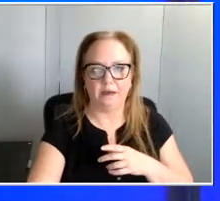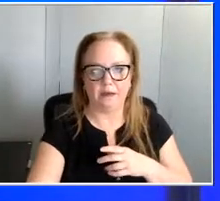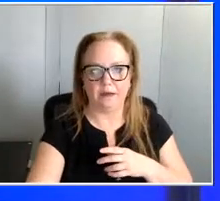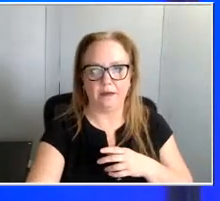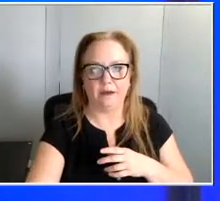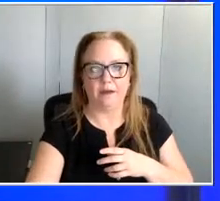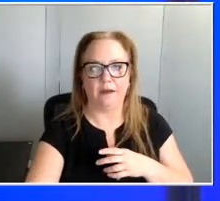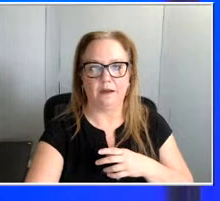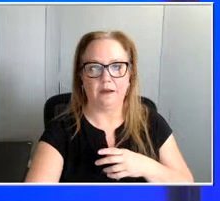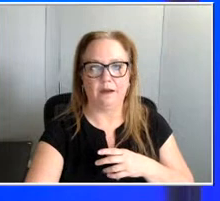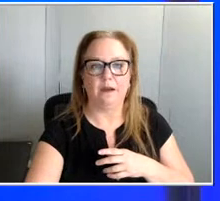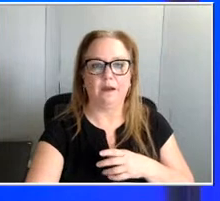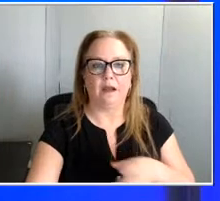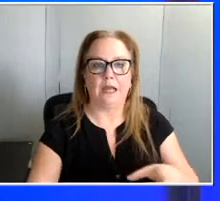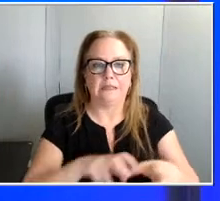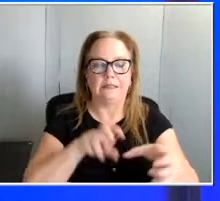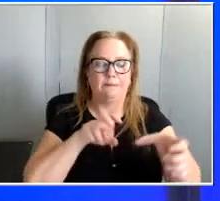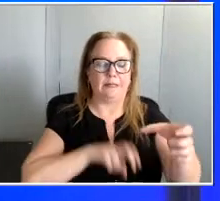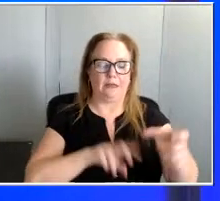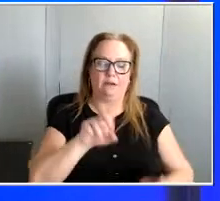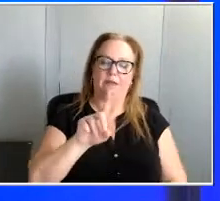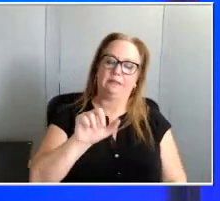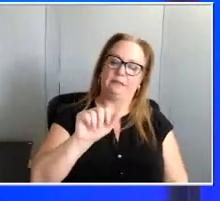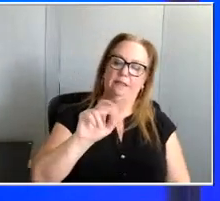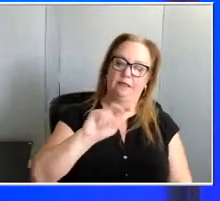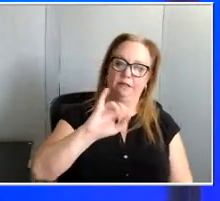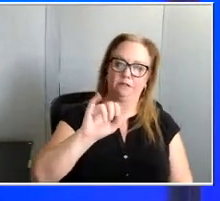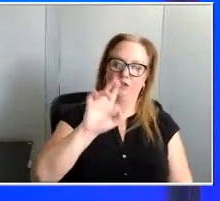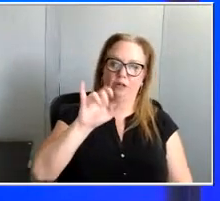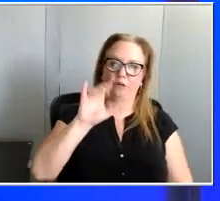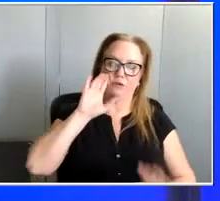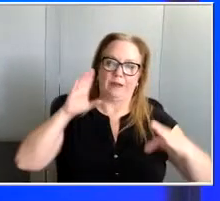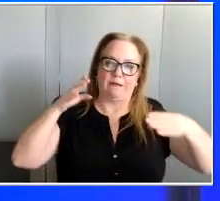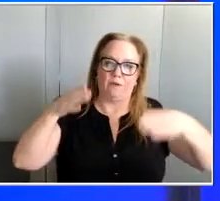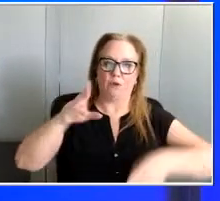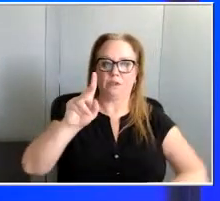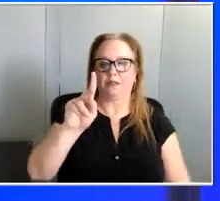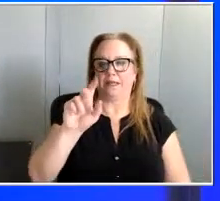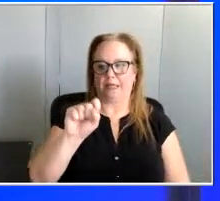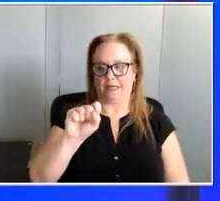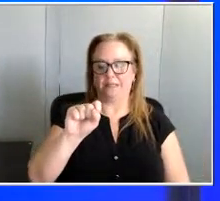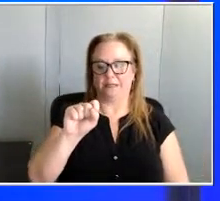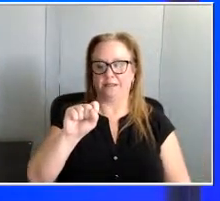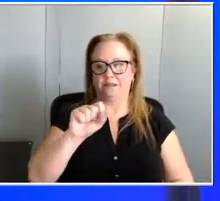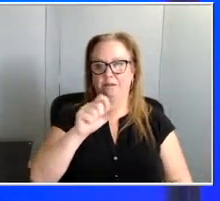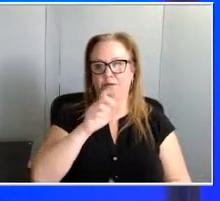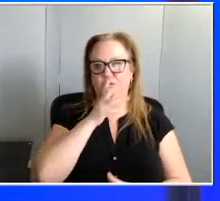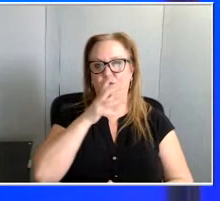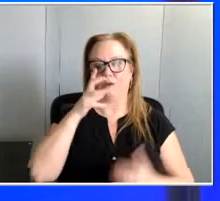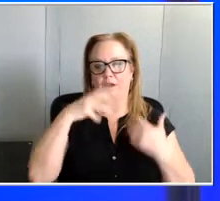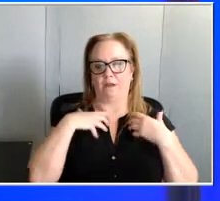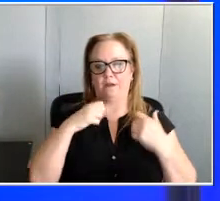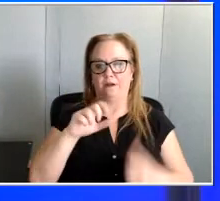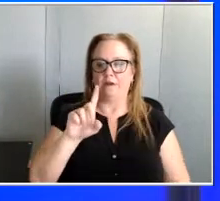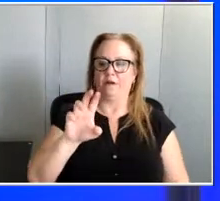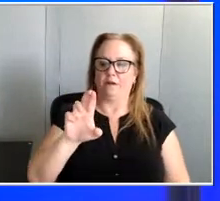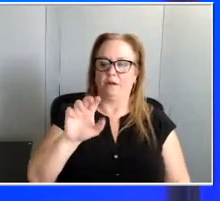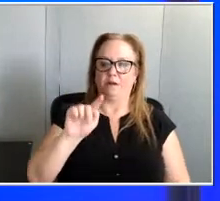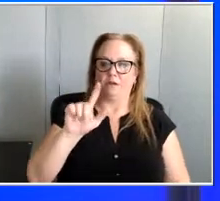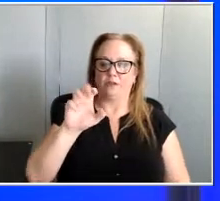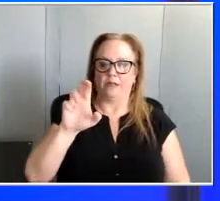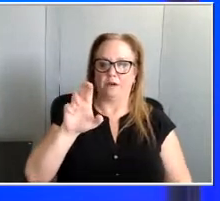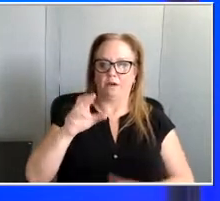in January so I could focus on getting our Kansas Center for Rural Health established. And fortunately, we had Dr. Tyler Hughes, a general